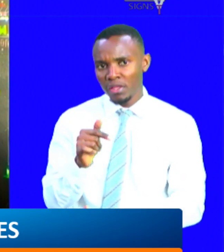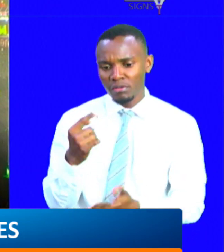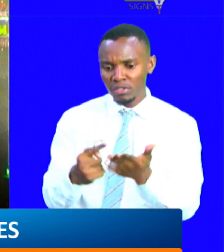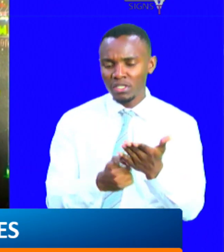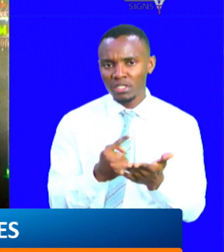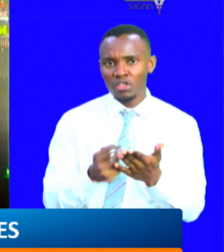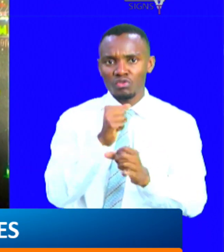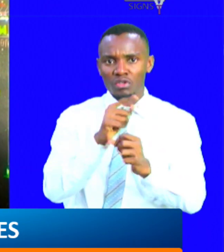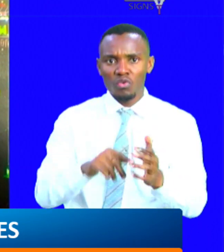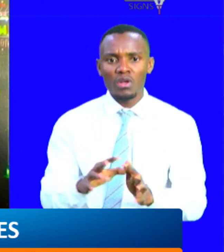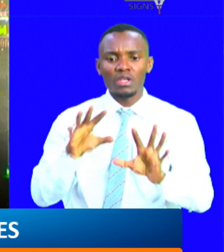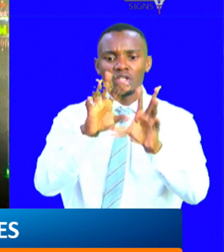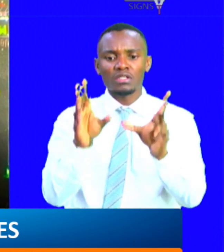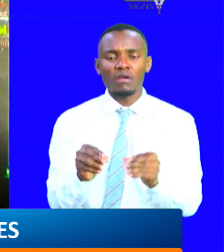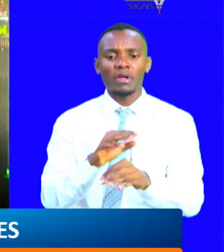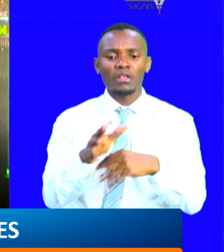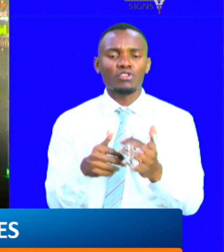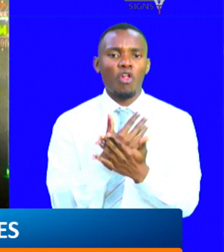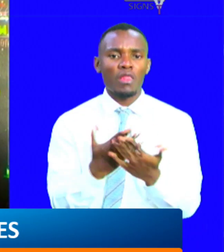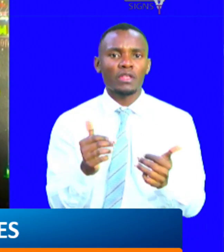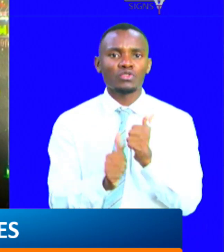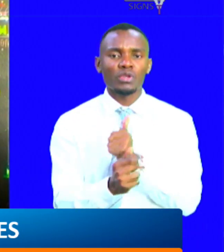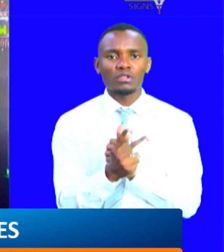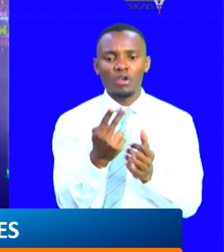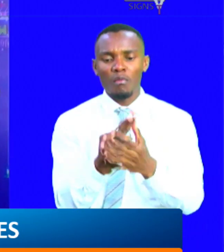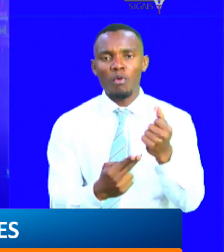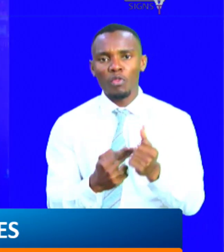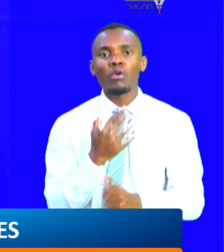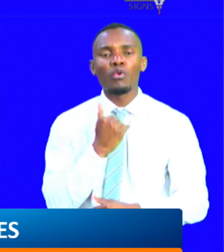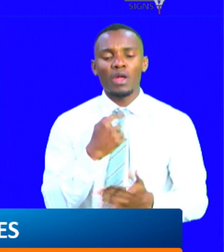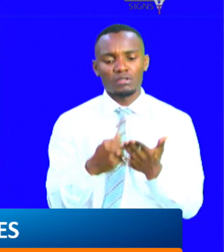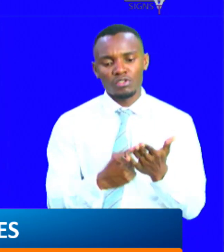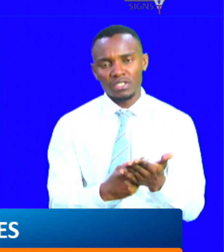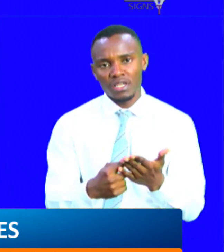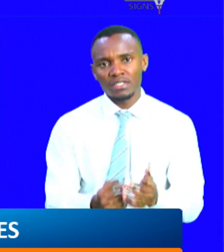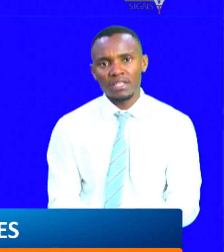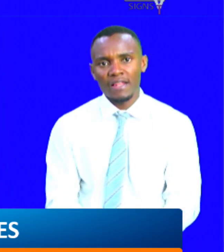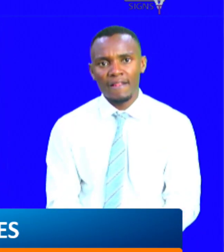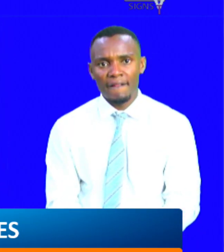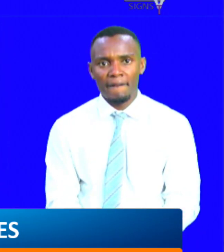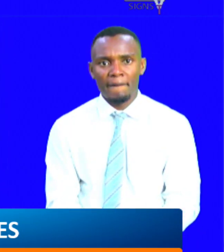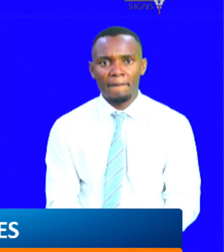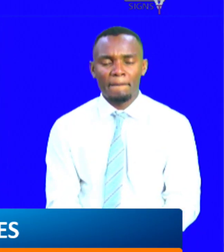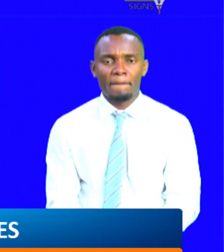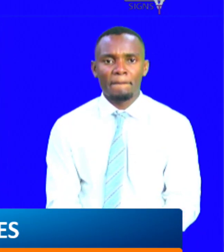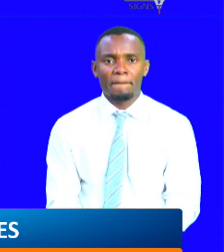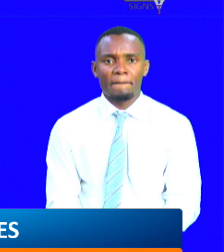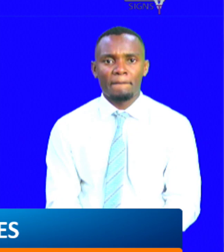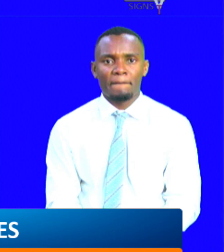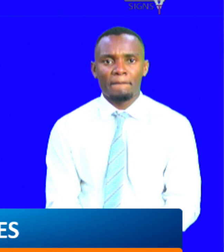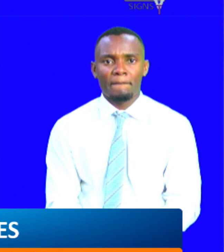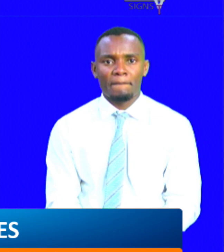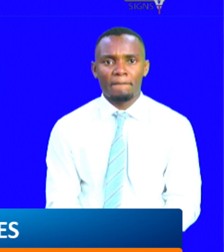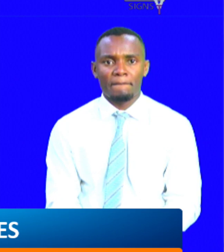items outlined by both parties. We meet tomorrow at 10 a.m. as agreed last week,